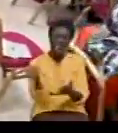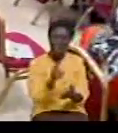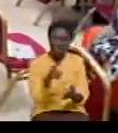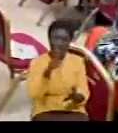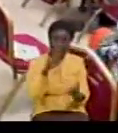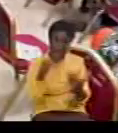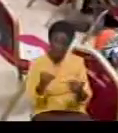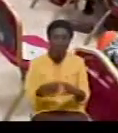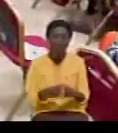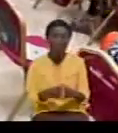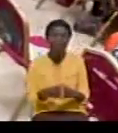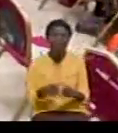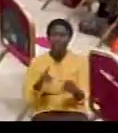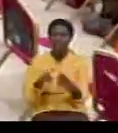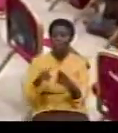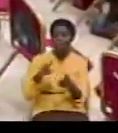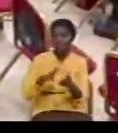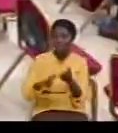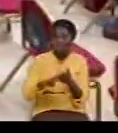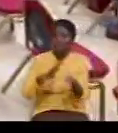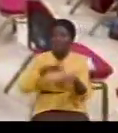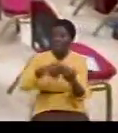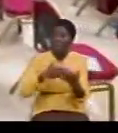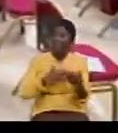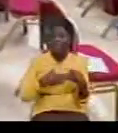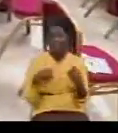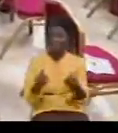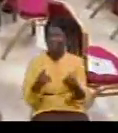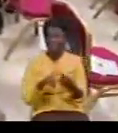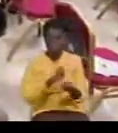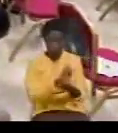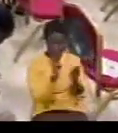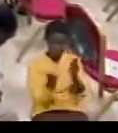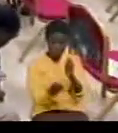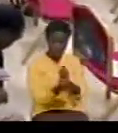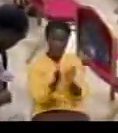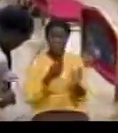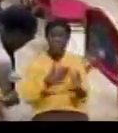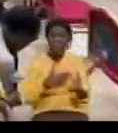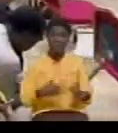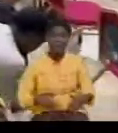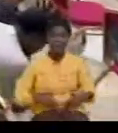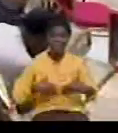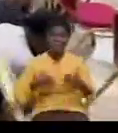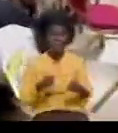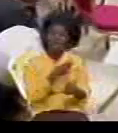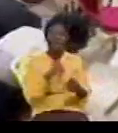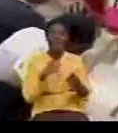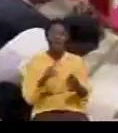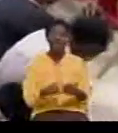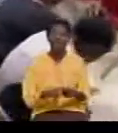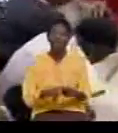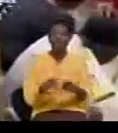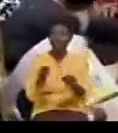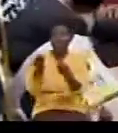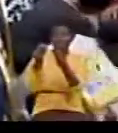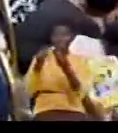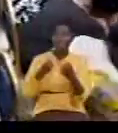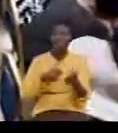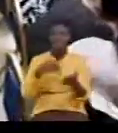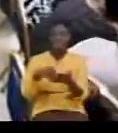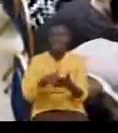see, to forgive all my sins, to change my life, and to give me a